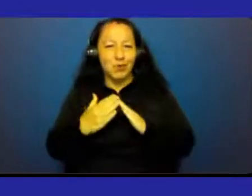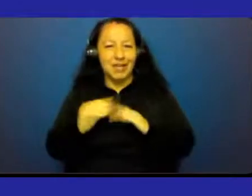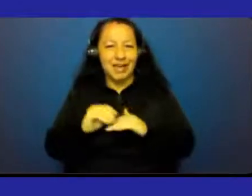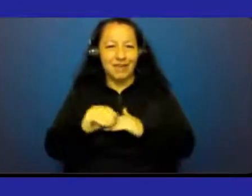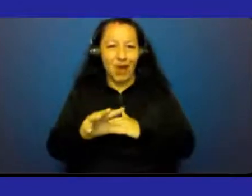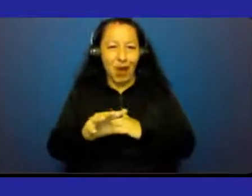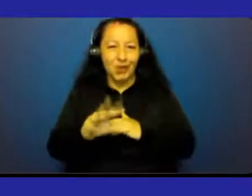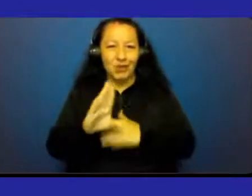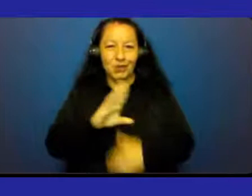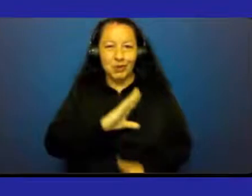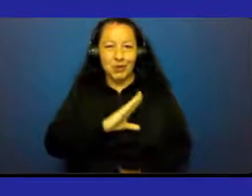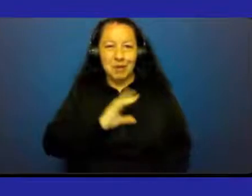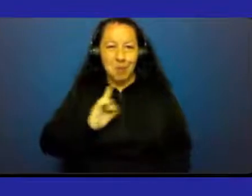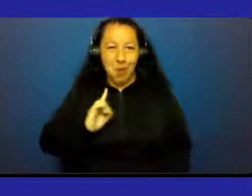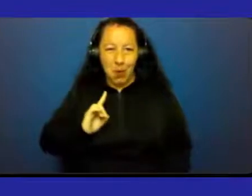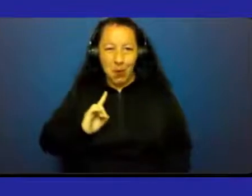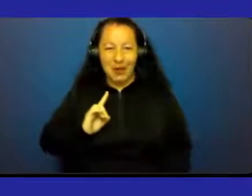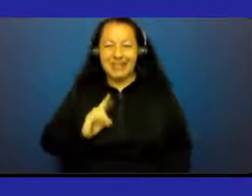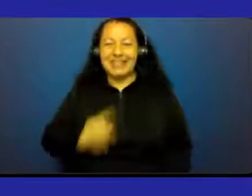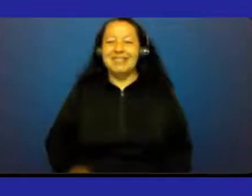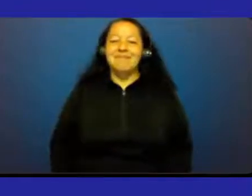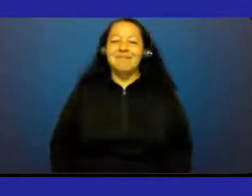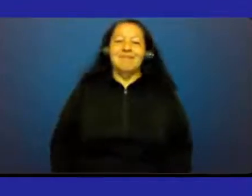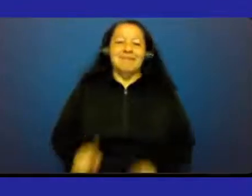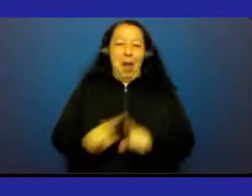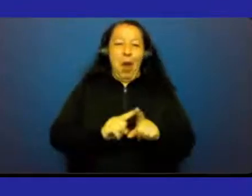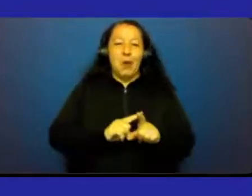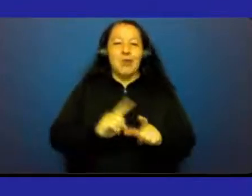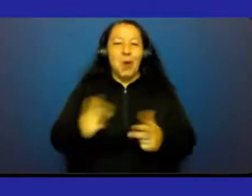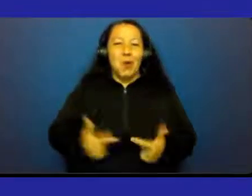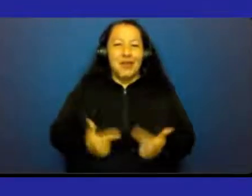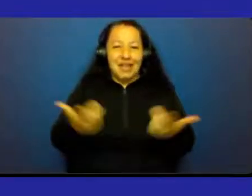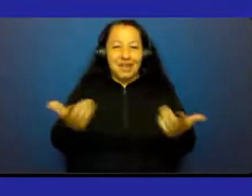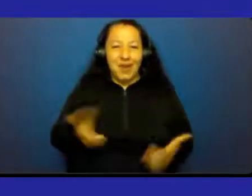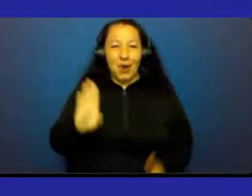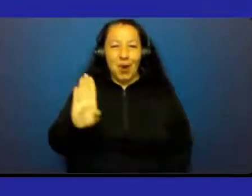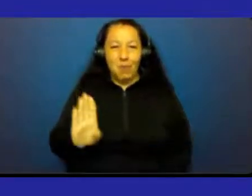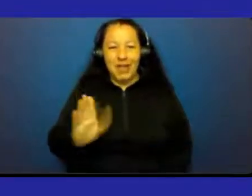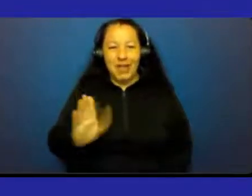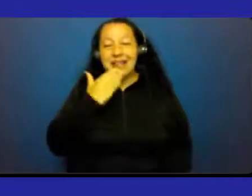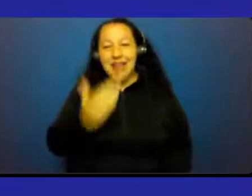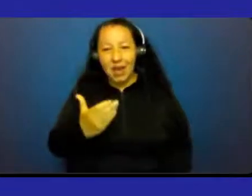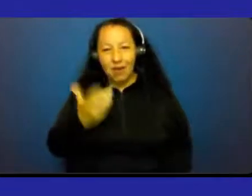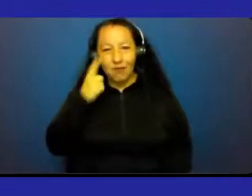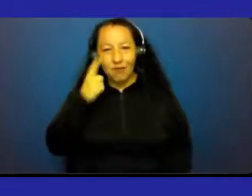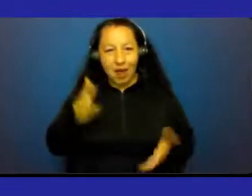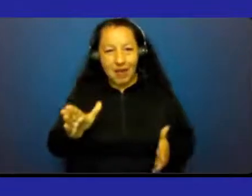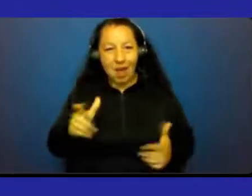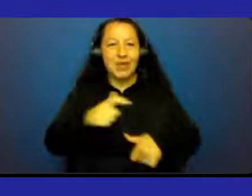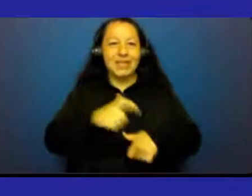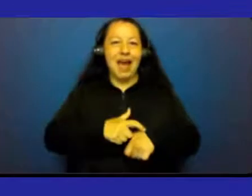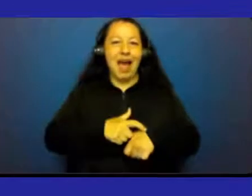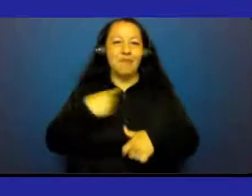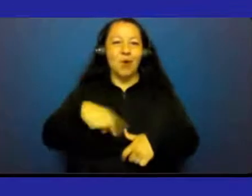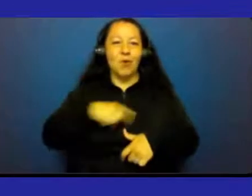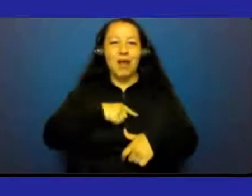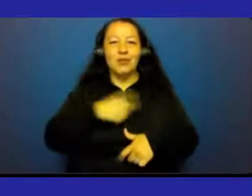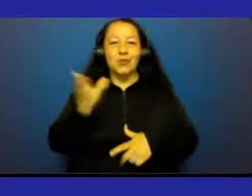resident of Brooklyn. First of all, thank you so much for allowing me the time to speak on behalf of Woodhull Hospital